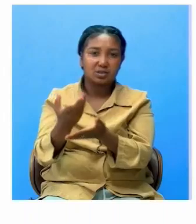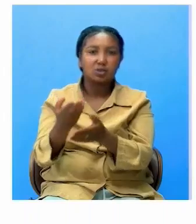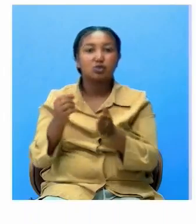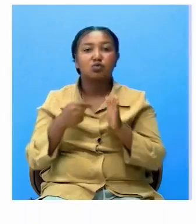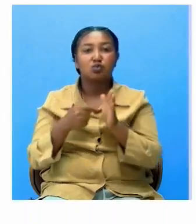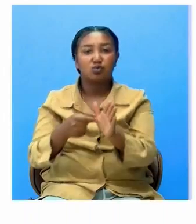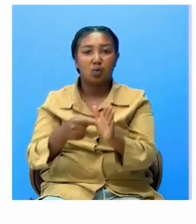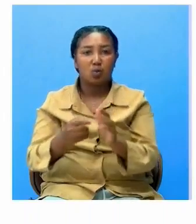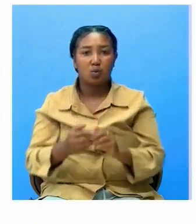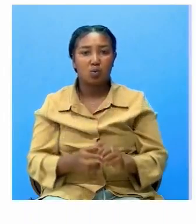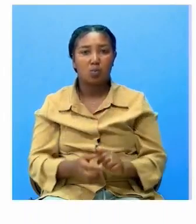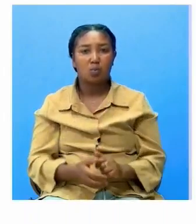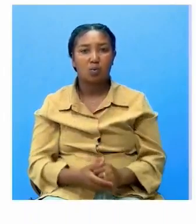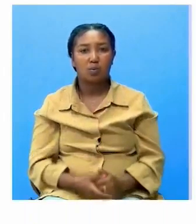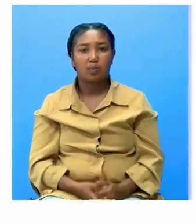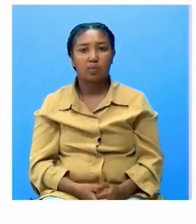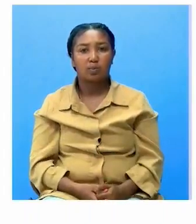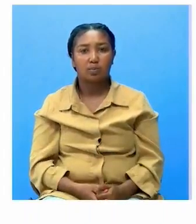show